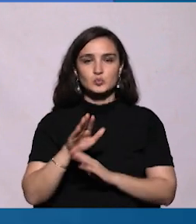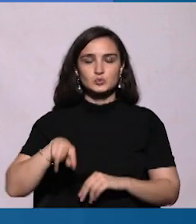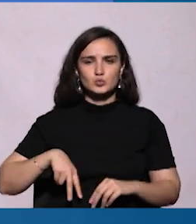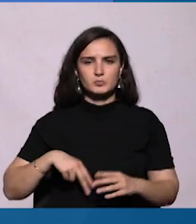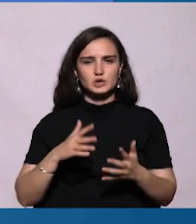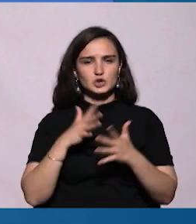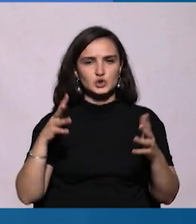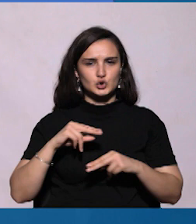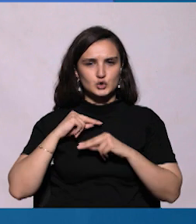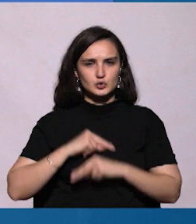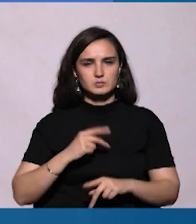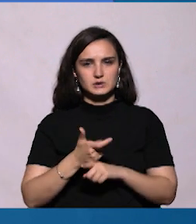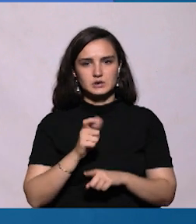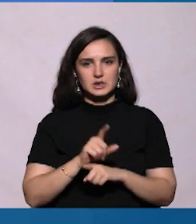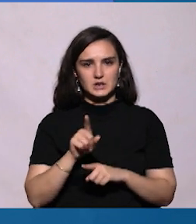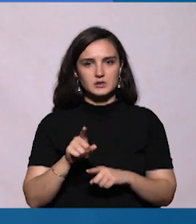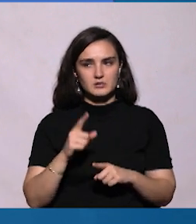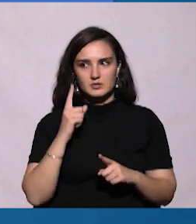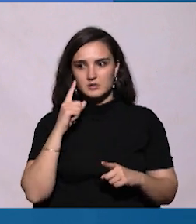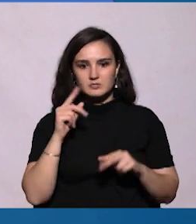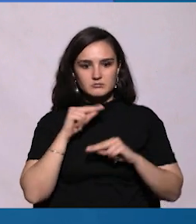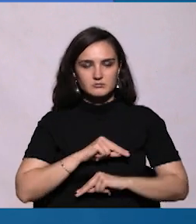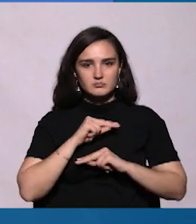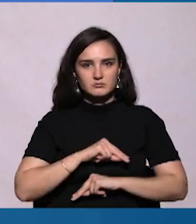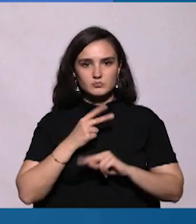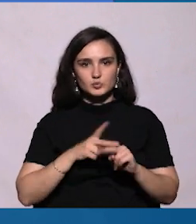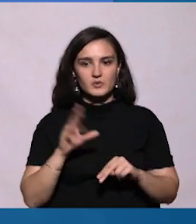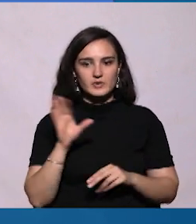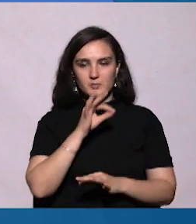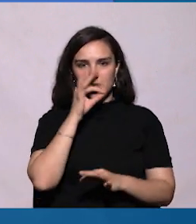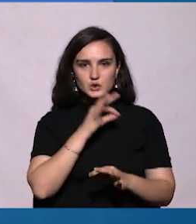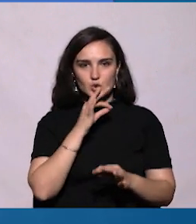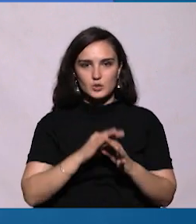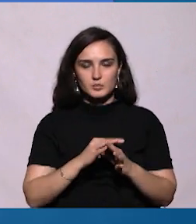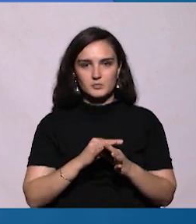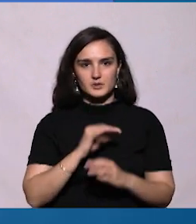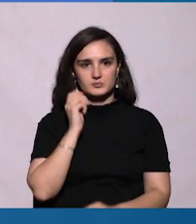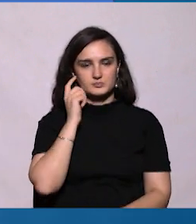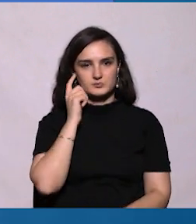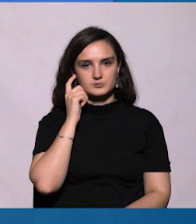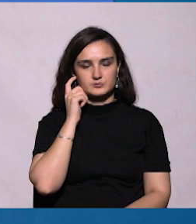big job and is often very stressful because of all the responsibilities.